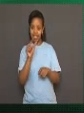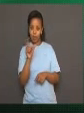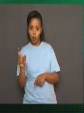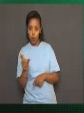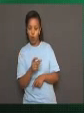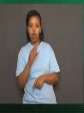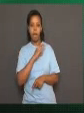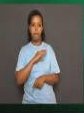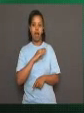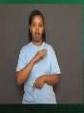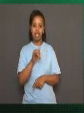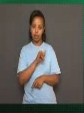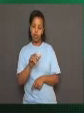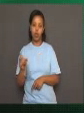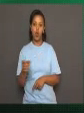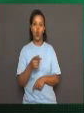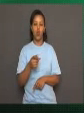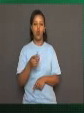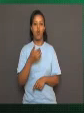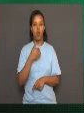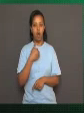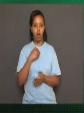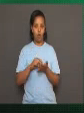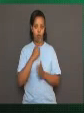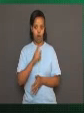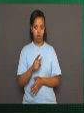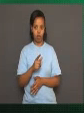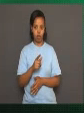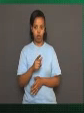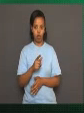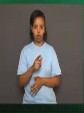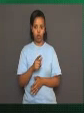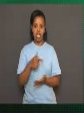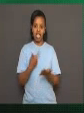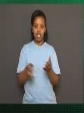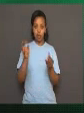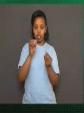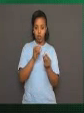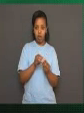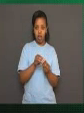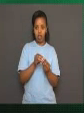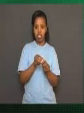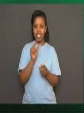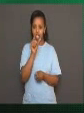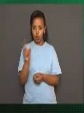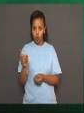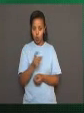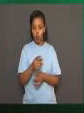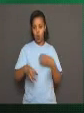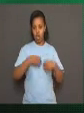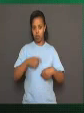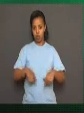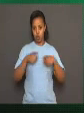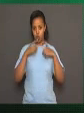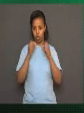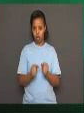characteristics in common. There will be far fewer organisms in a given